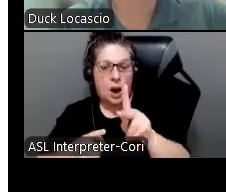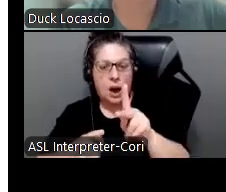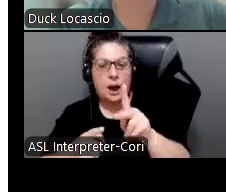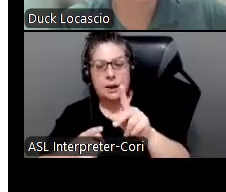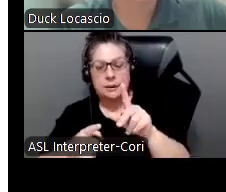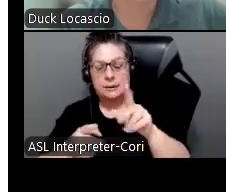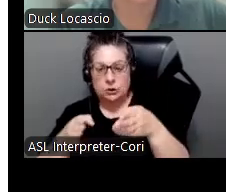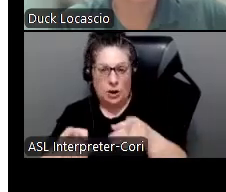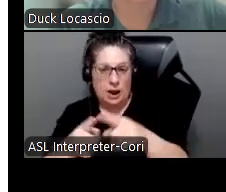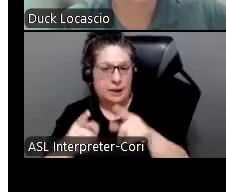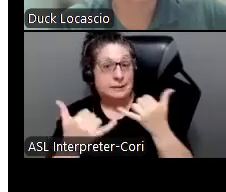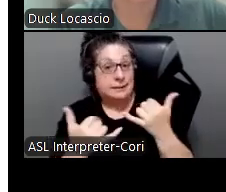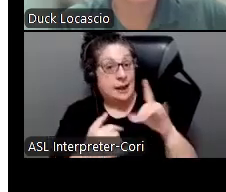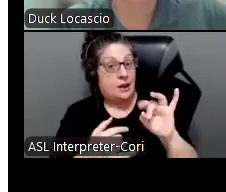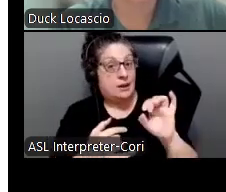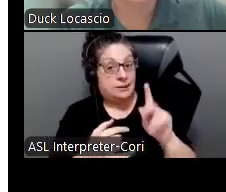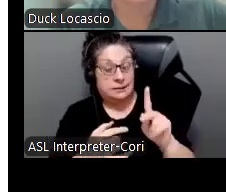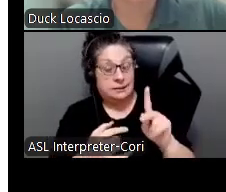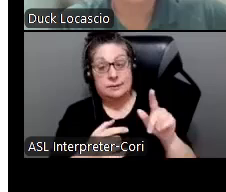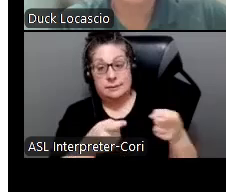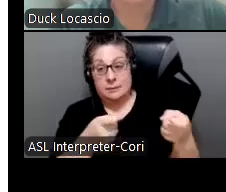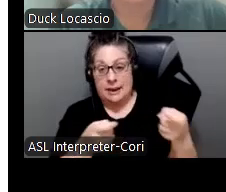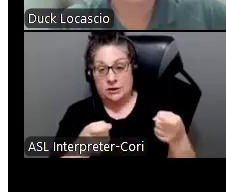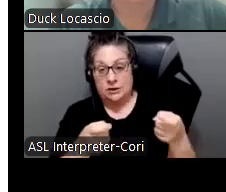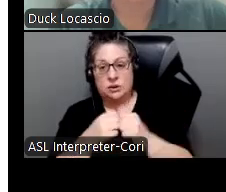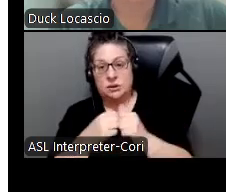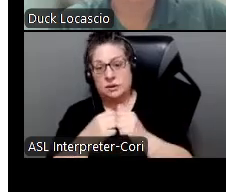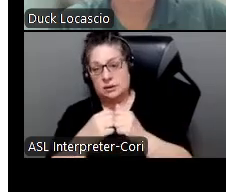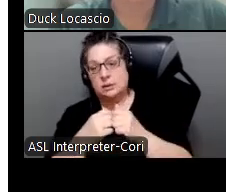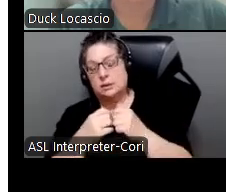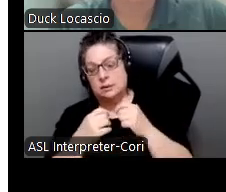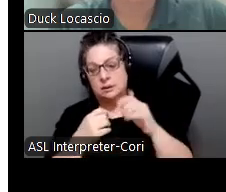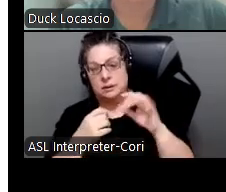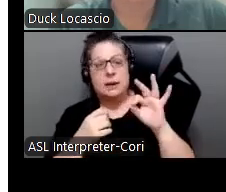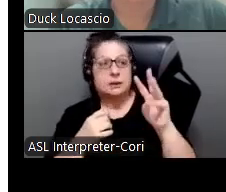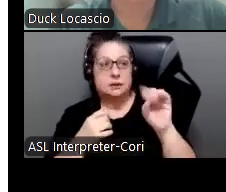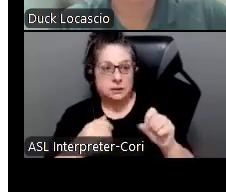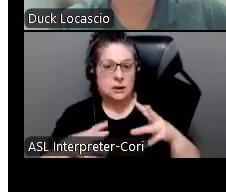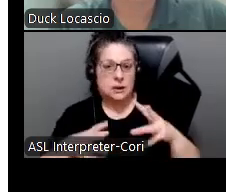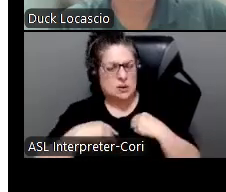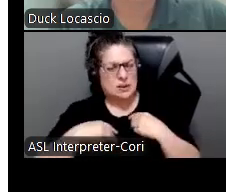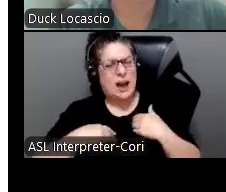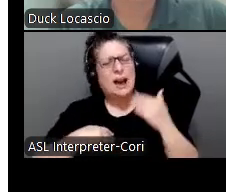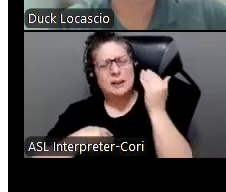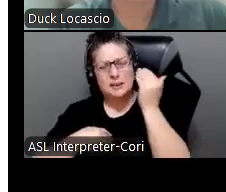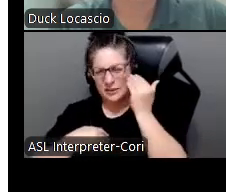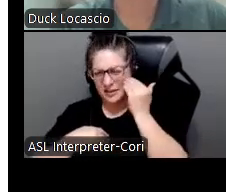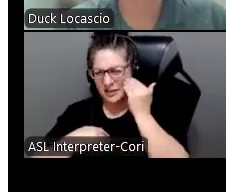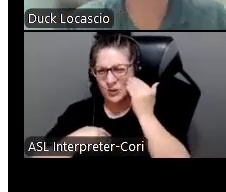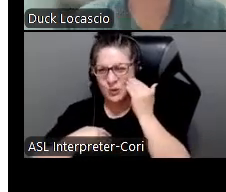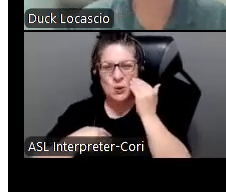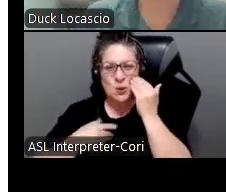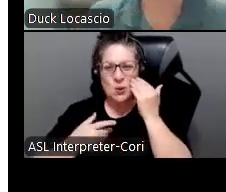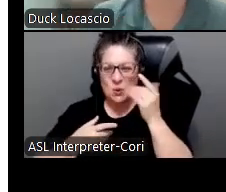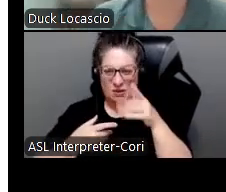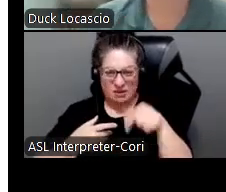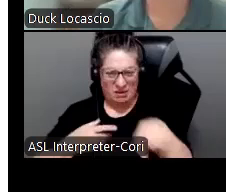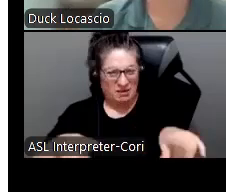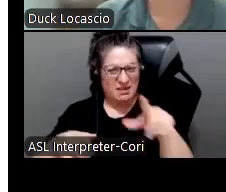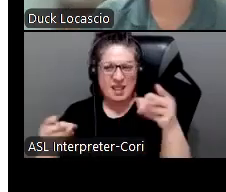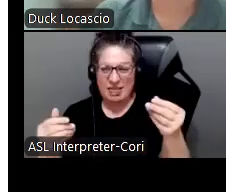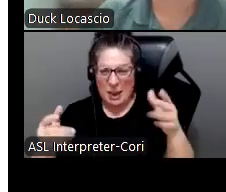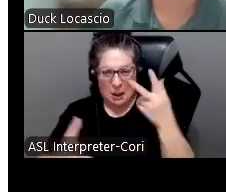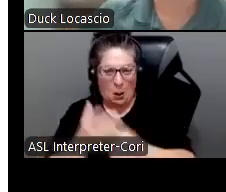manages and Louisiana Wildlife and Fishery owns. So very familiar with the land bases that they're both